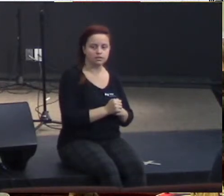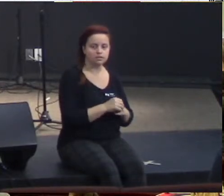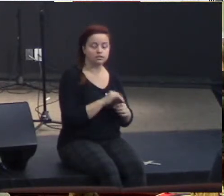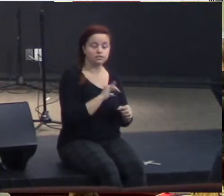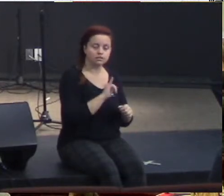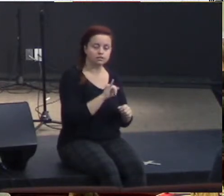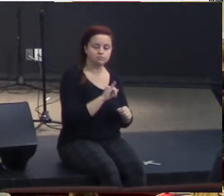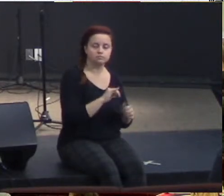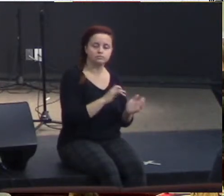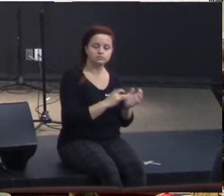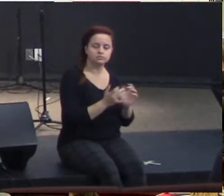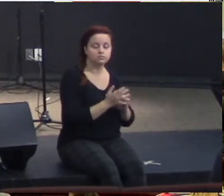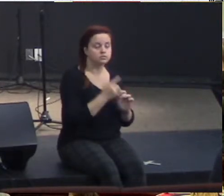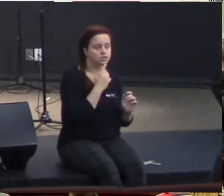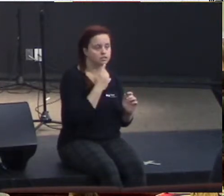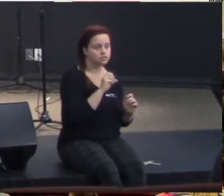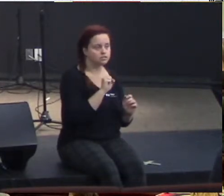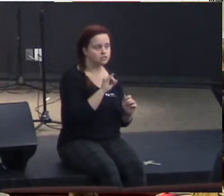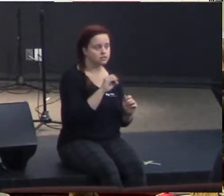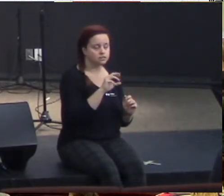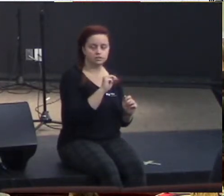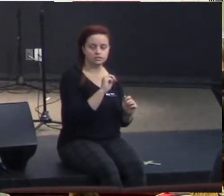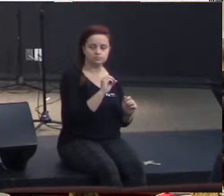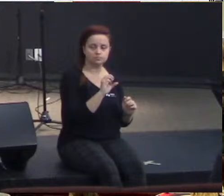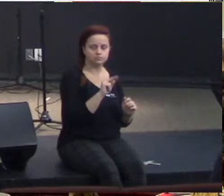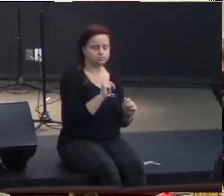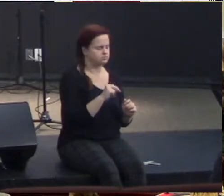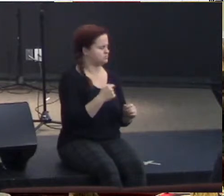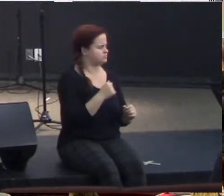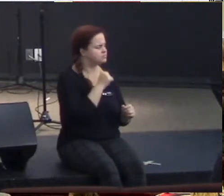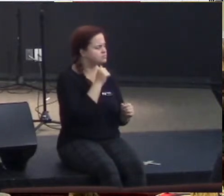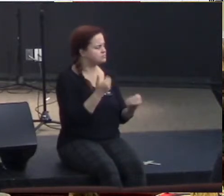Then Jesus said to Simon, don't be afraid.